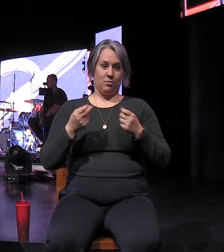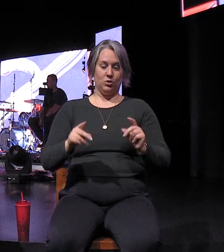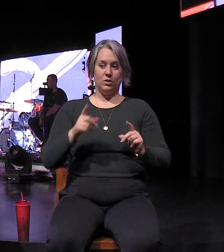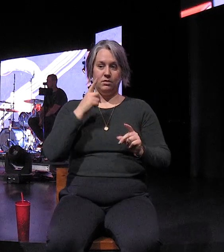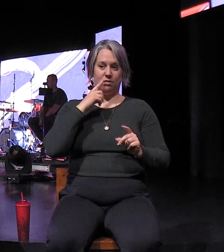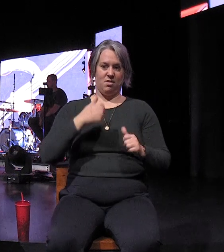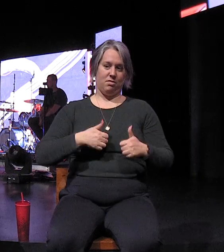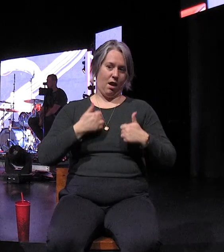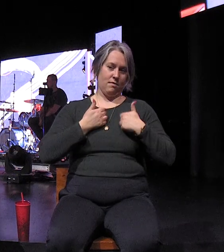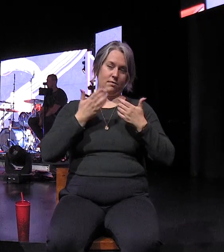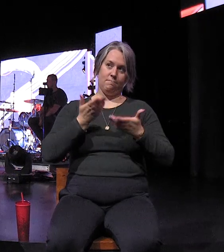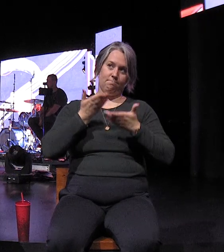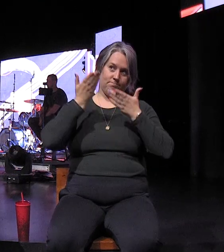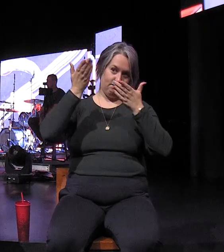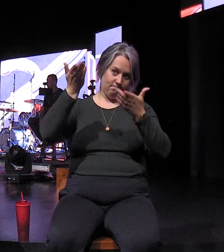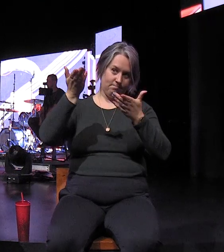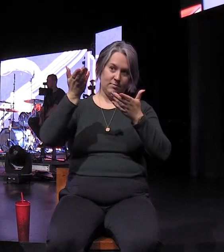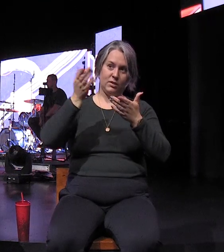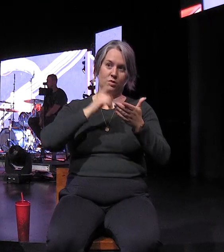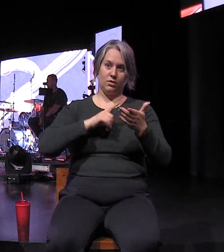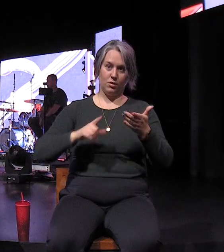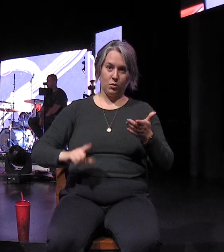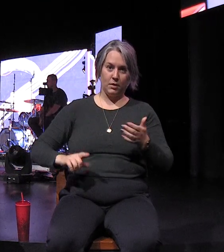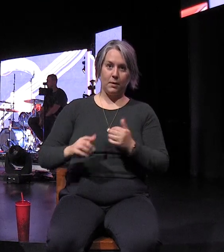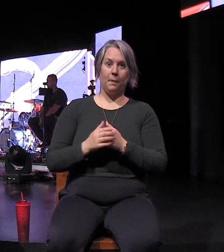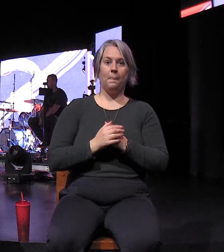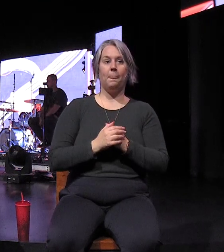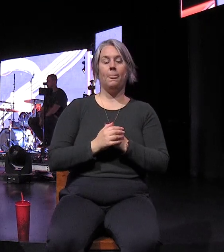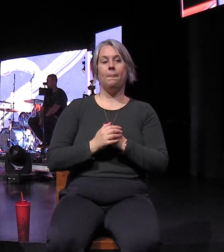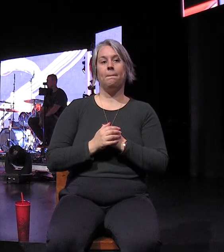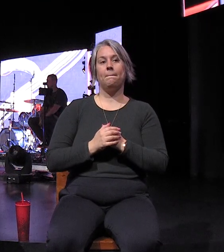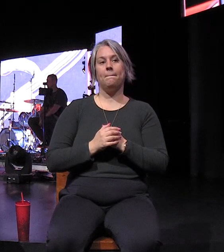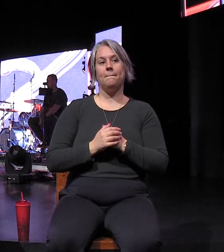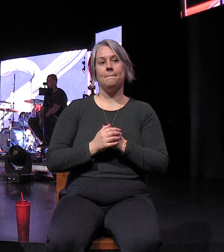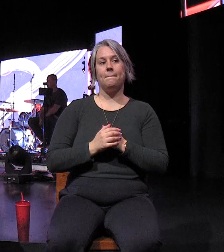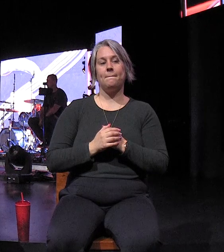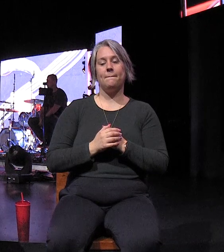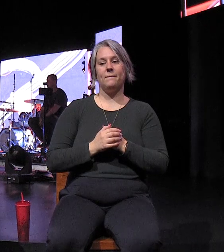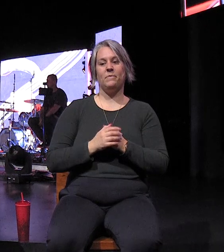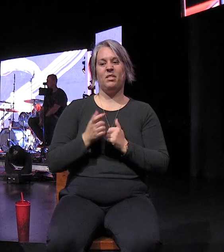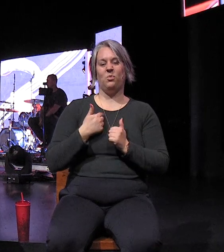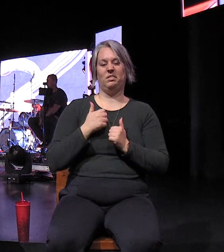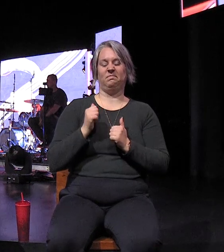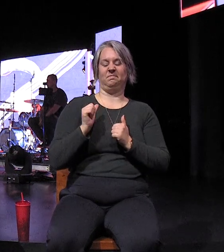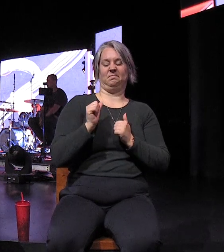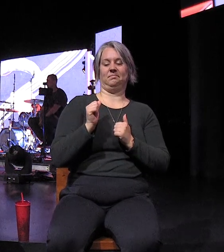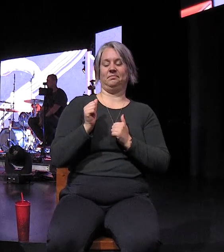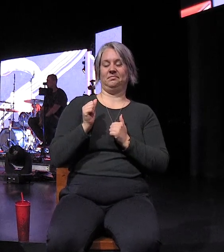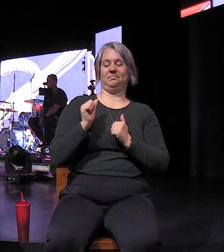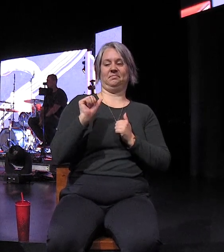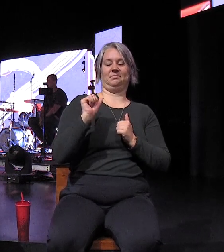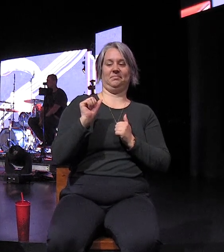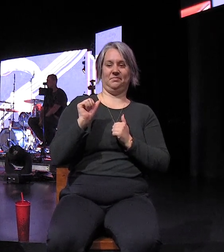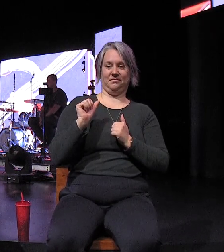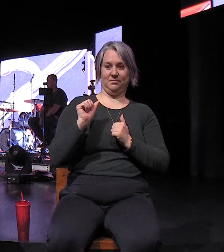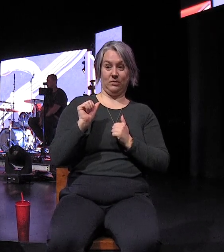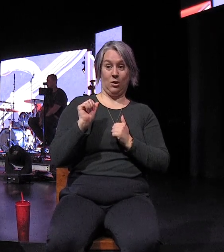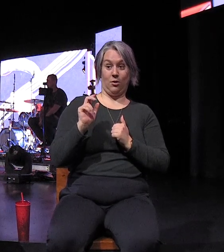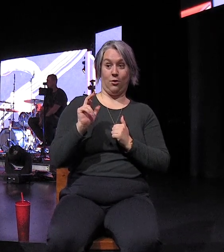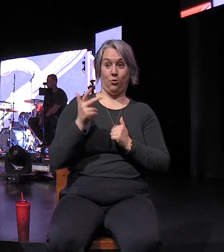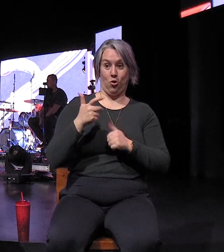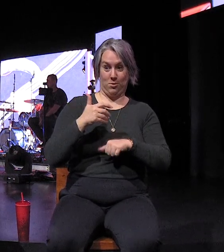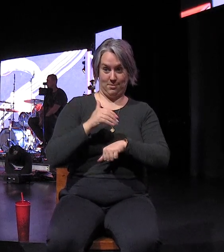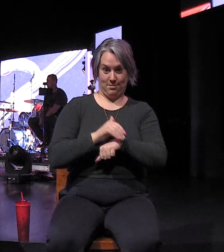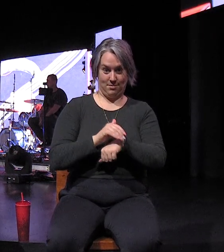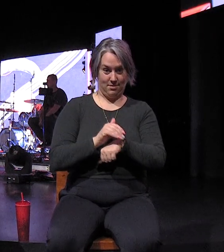and the work of the Spirit in their life. And we resisted the first two nights, and there was one more night left. And so that day, I was